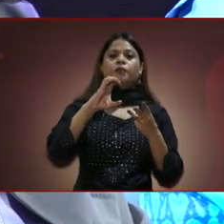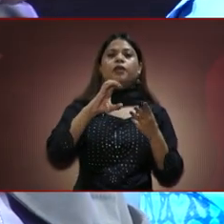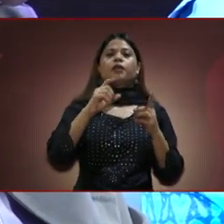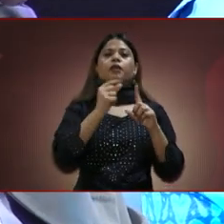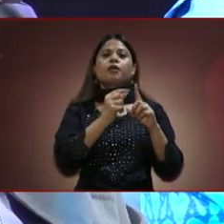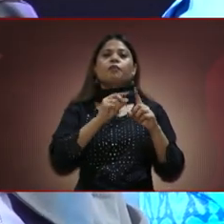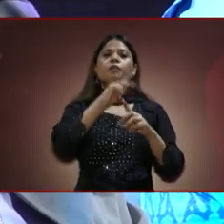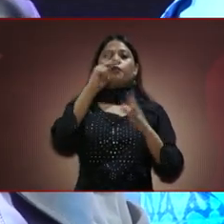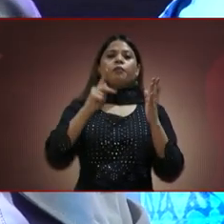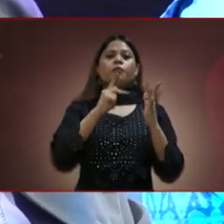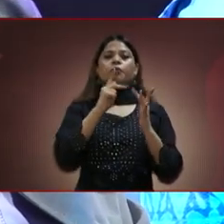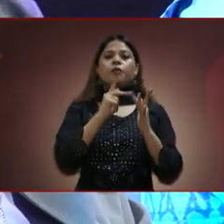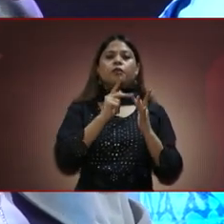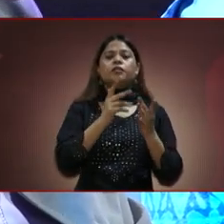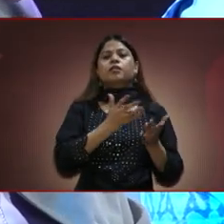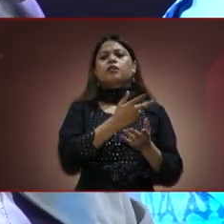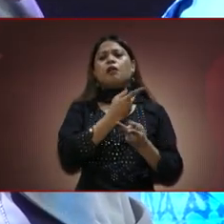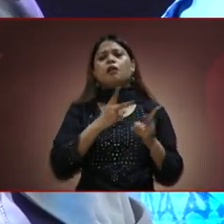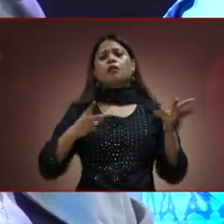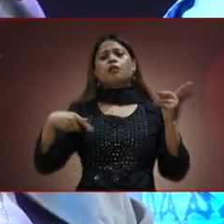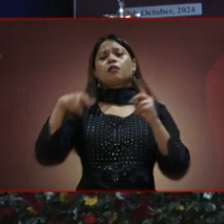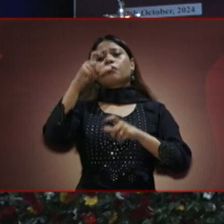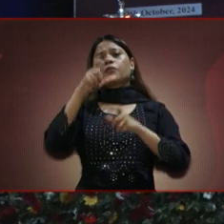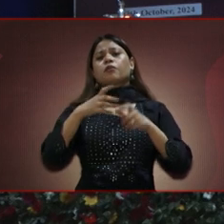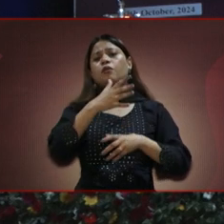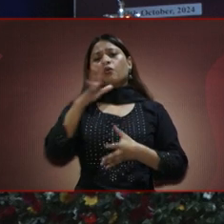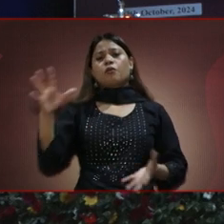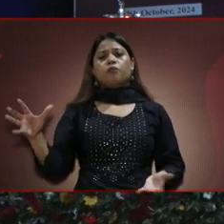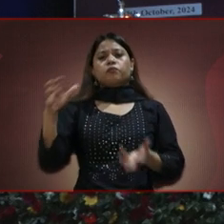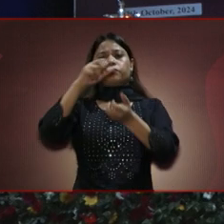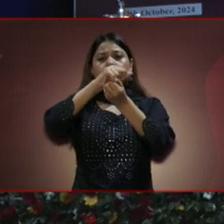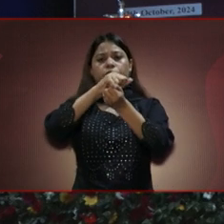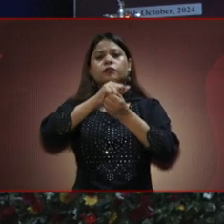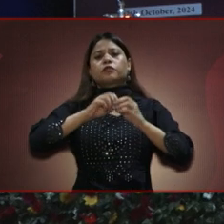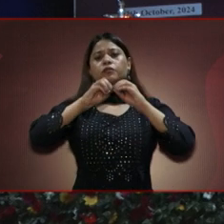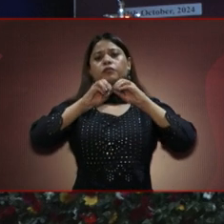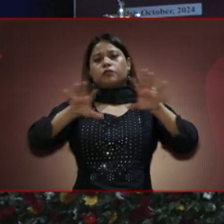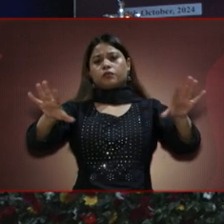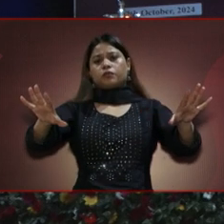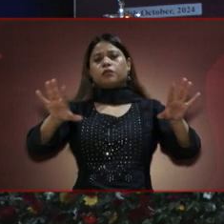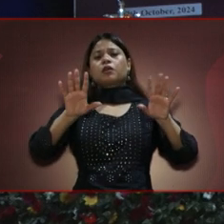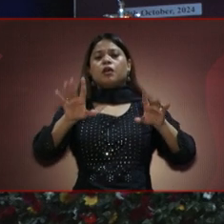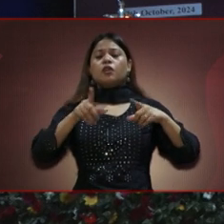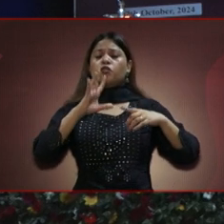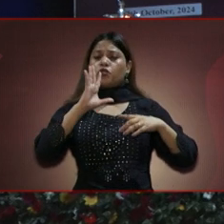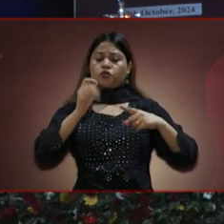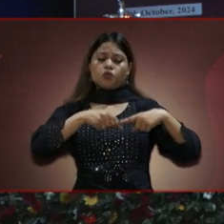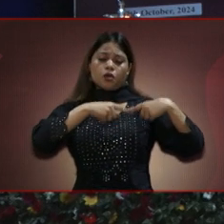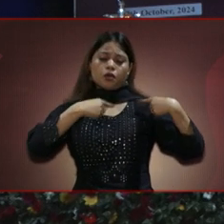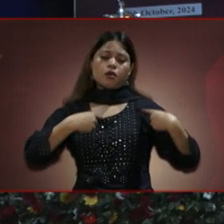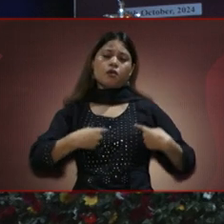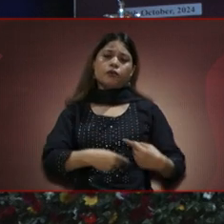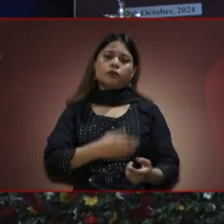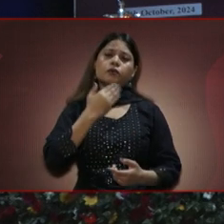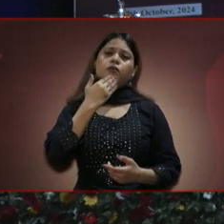the audience and dear attendees. As we conclude this significant event, I would like to extend my heartfelt gratitude to